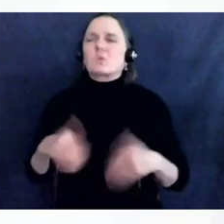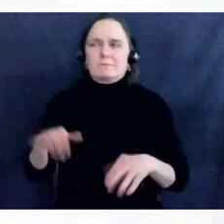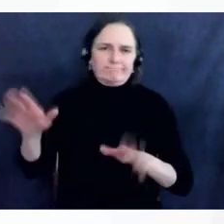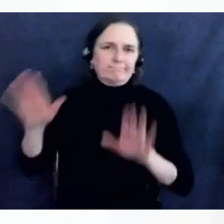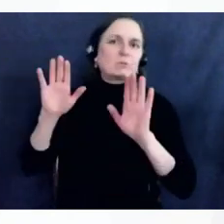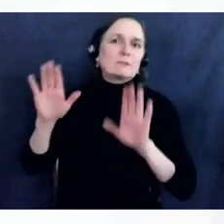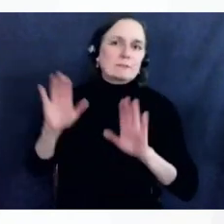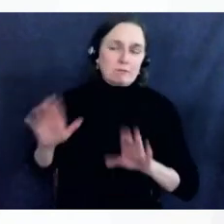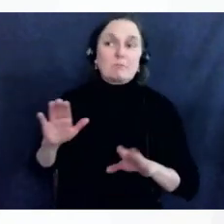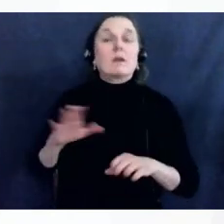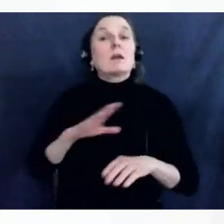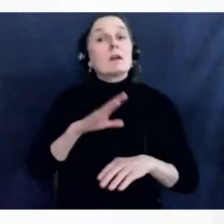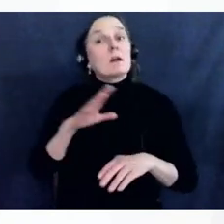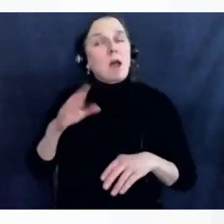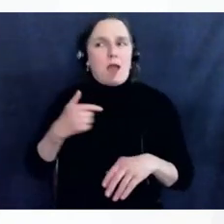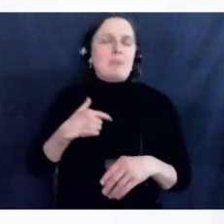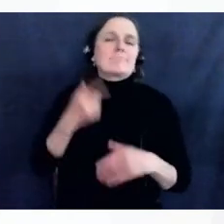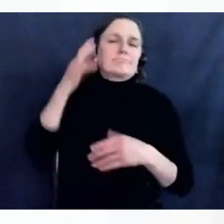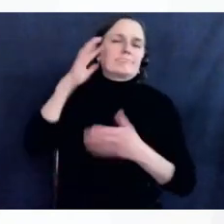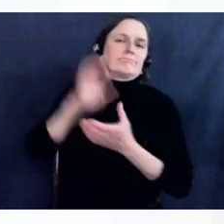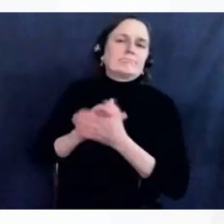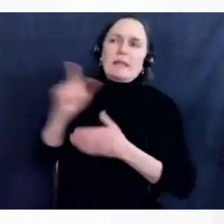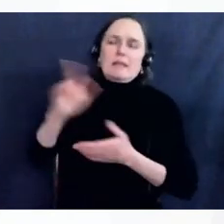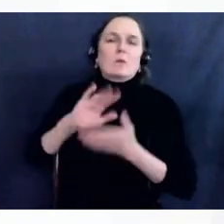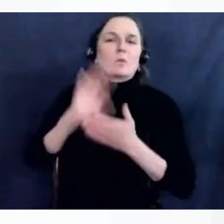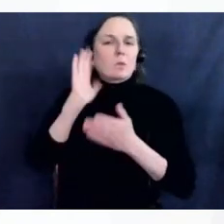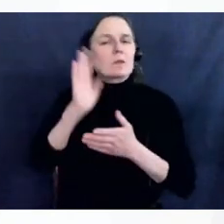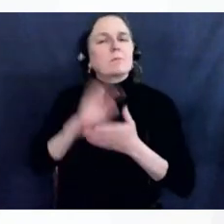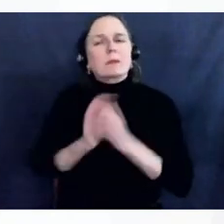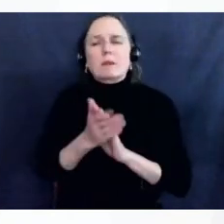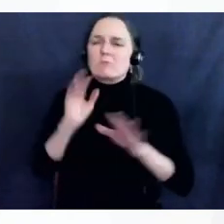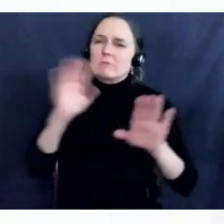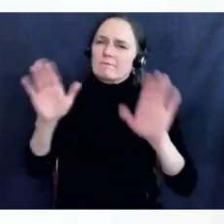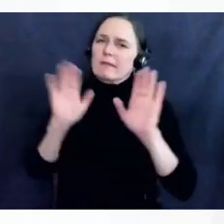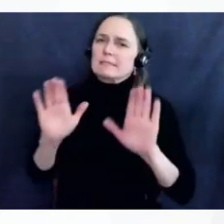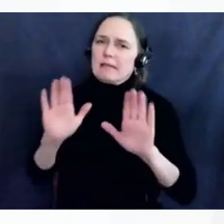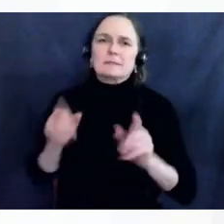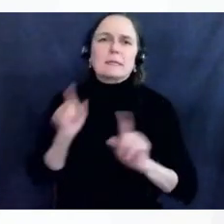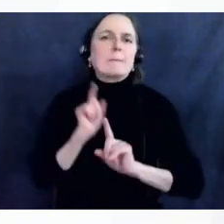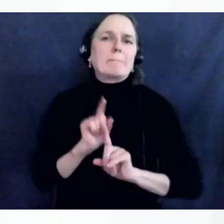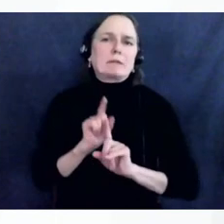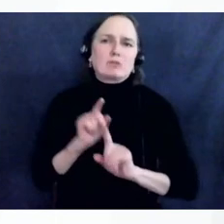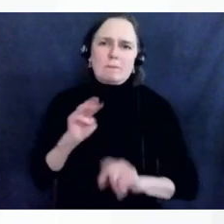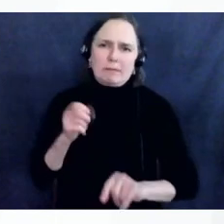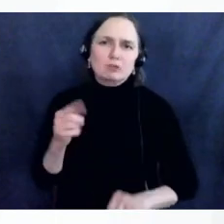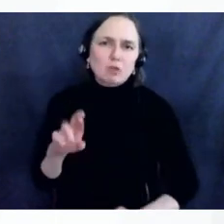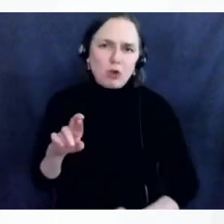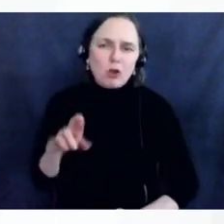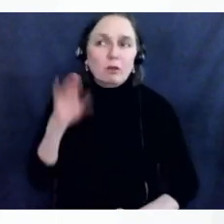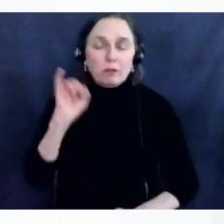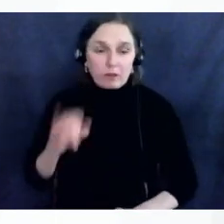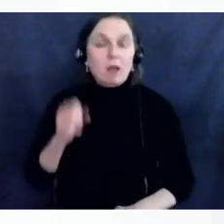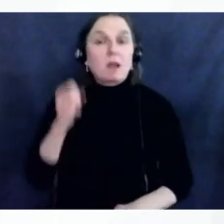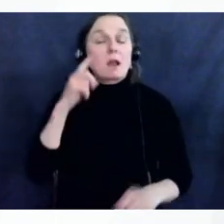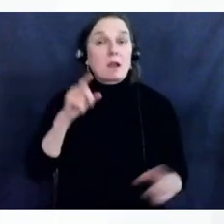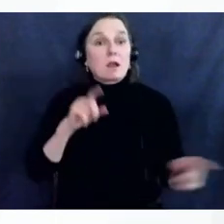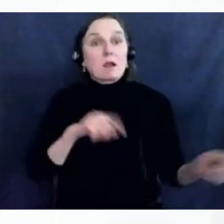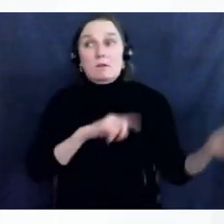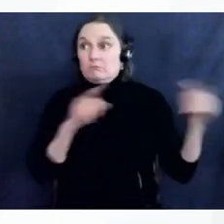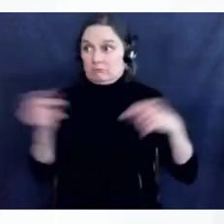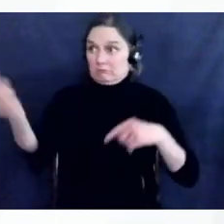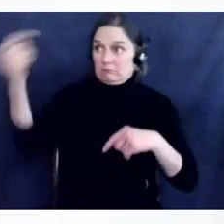mentor. Since coming to the UW, it's really quite apparent that the provost is having a tremendous